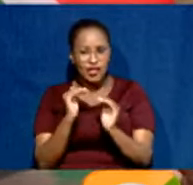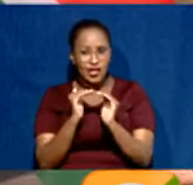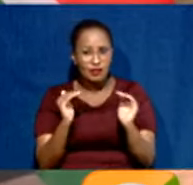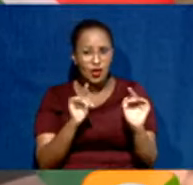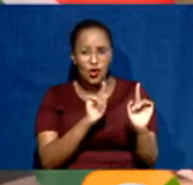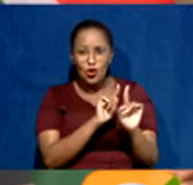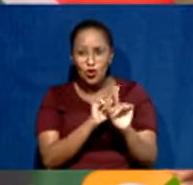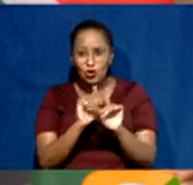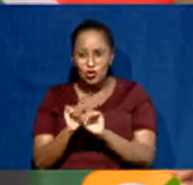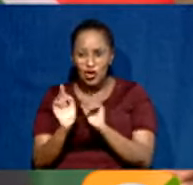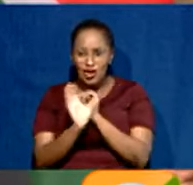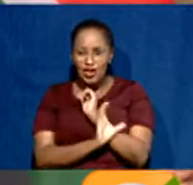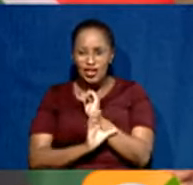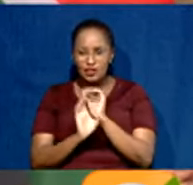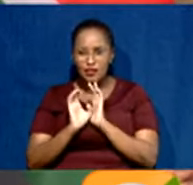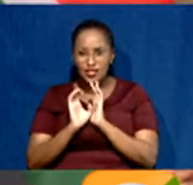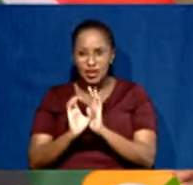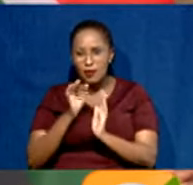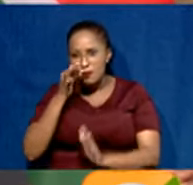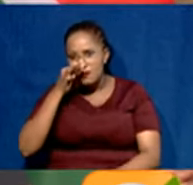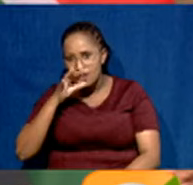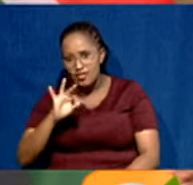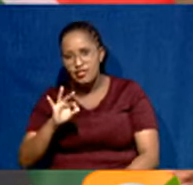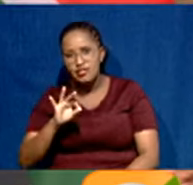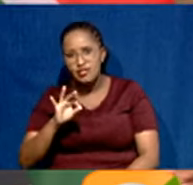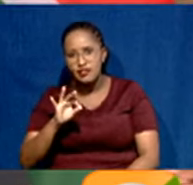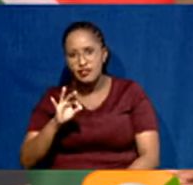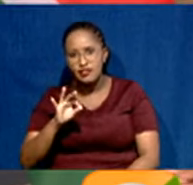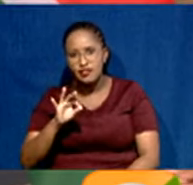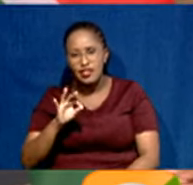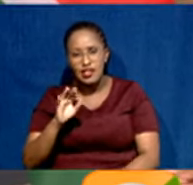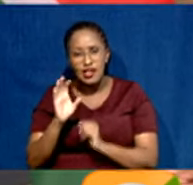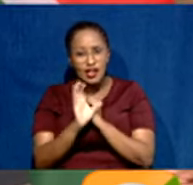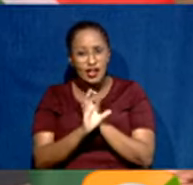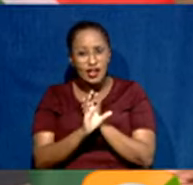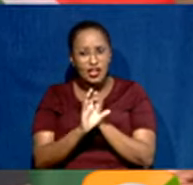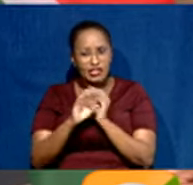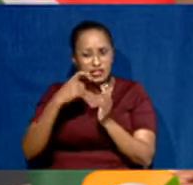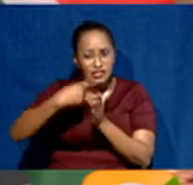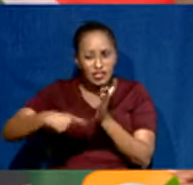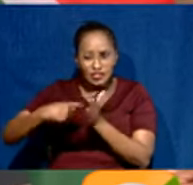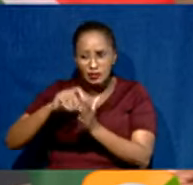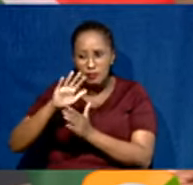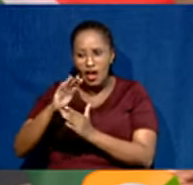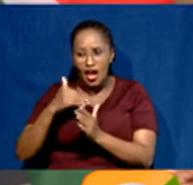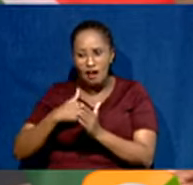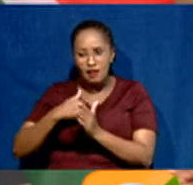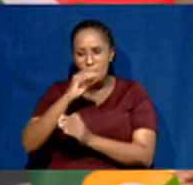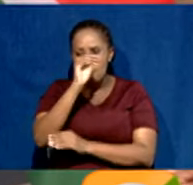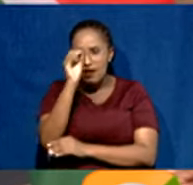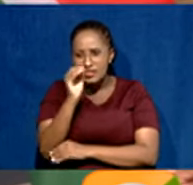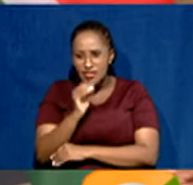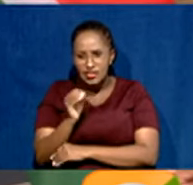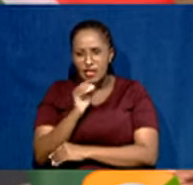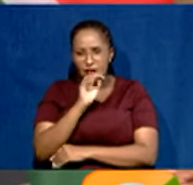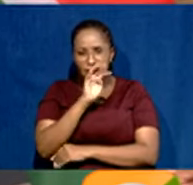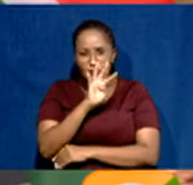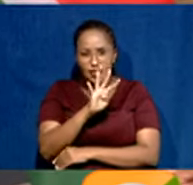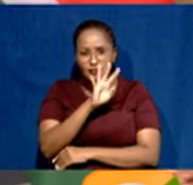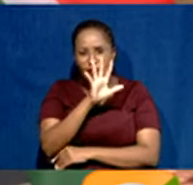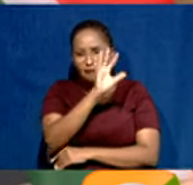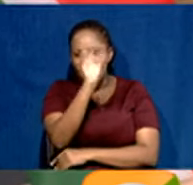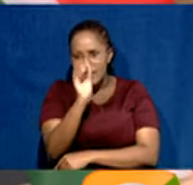information, countries like France, their tax as a percentage of GDP is